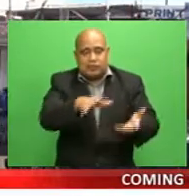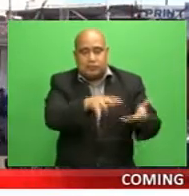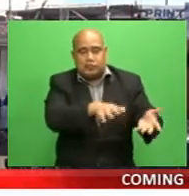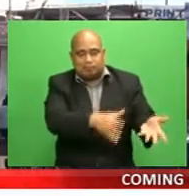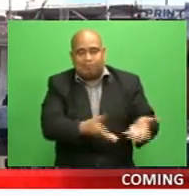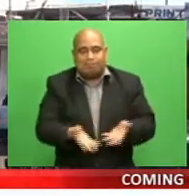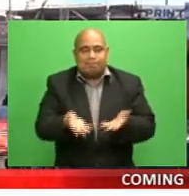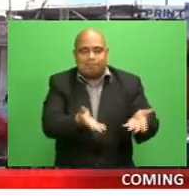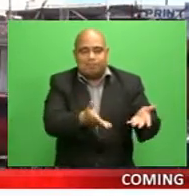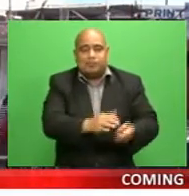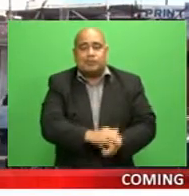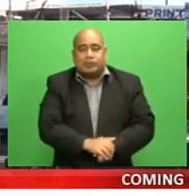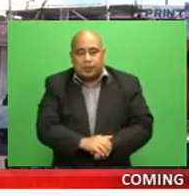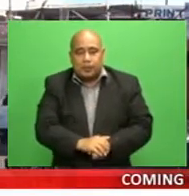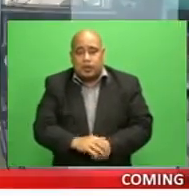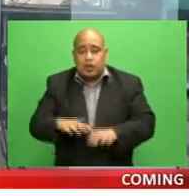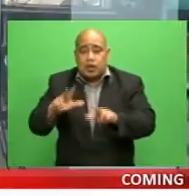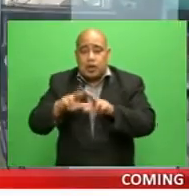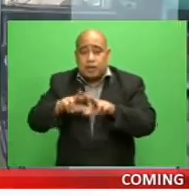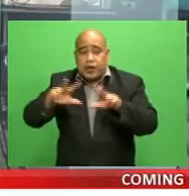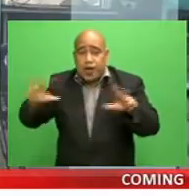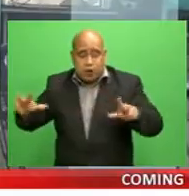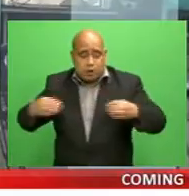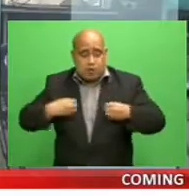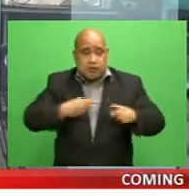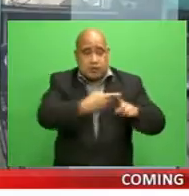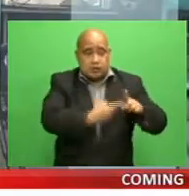and Alham expands business to Vanuatu. Stay with us.